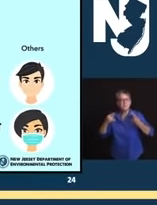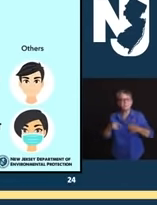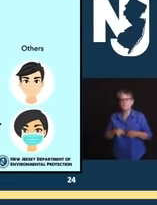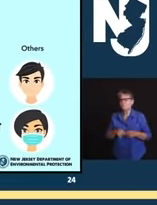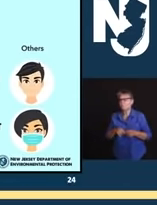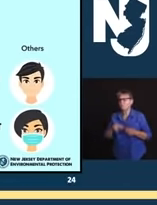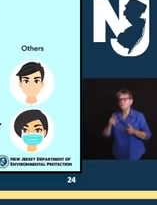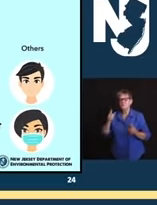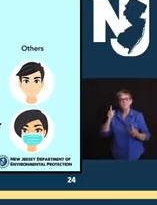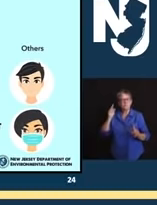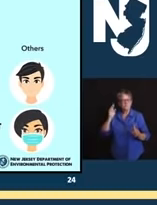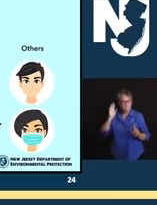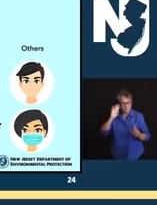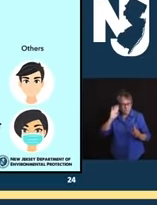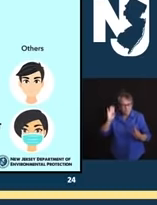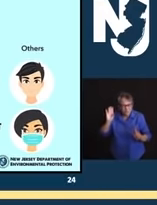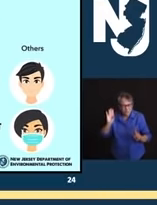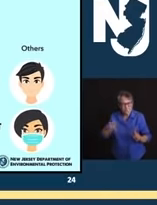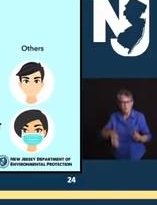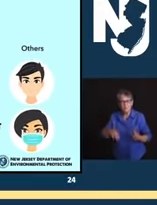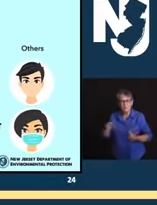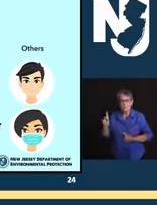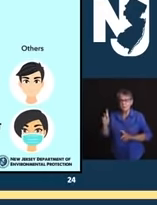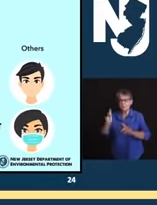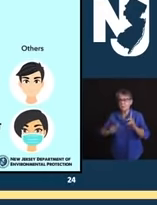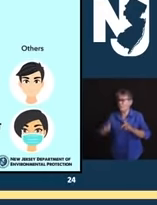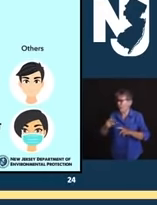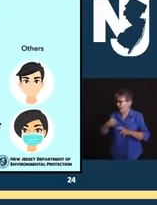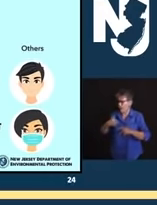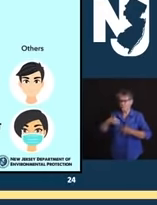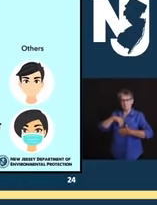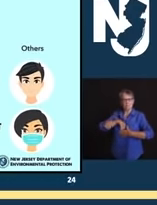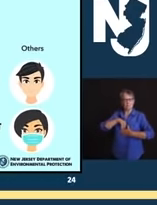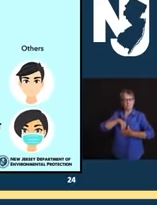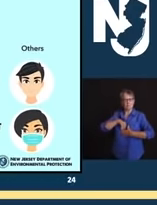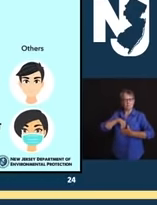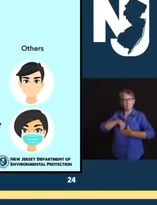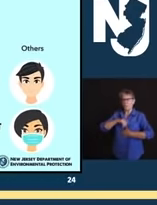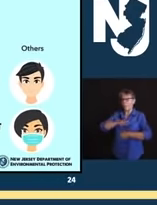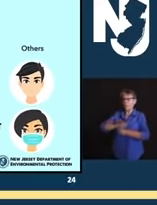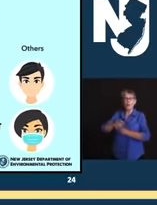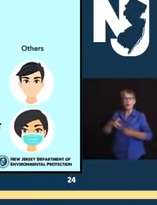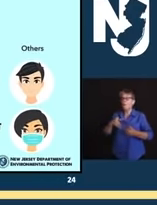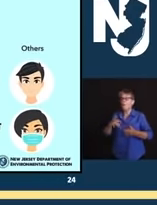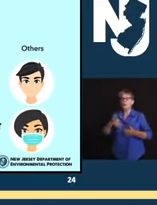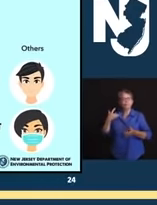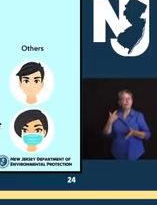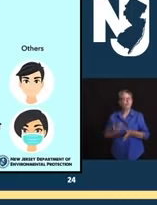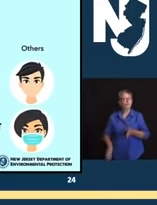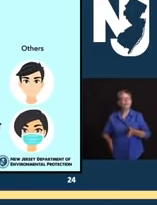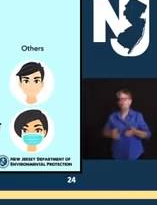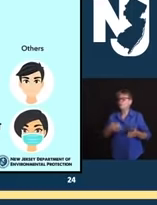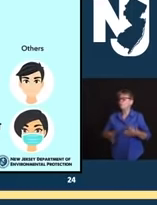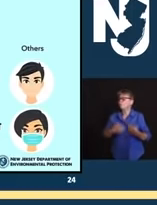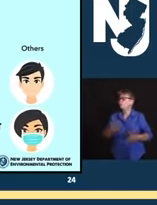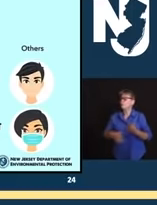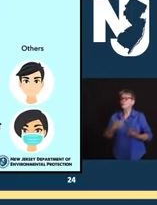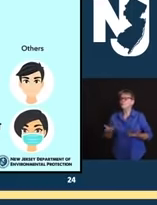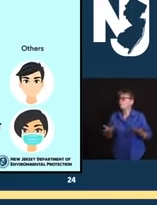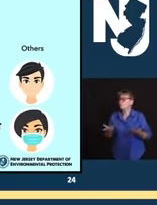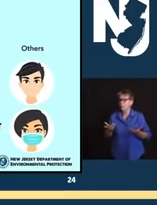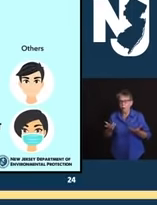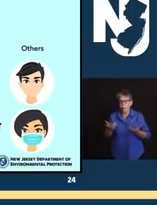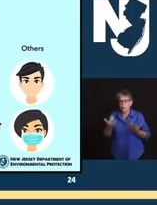this virus, even though we feel perfectly fine. Don't be a spreader. We must take precautions and get